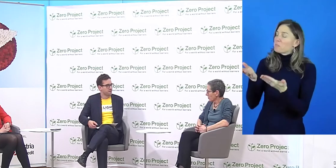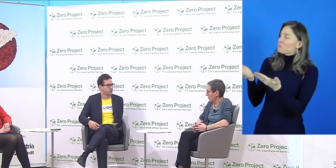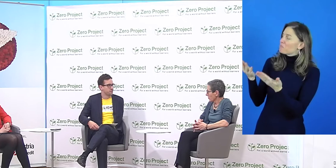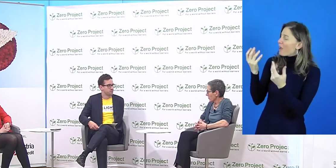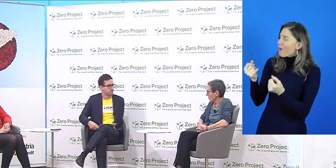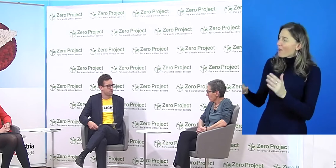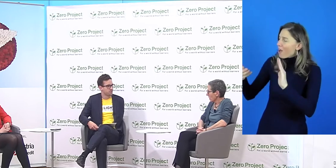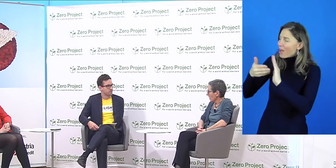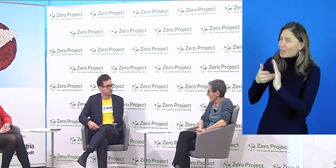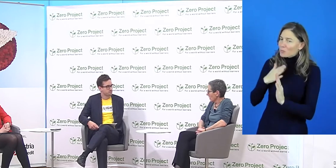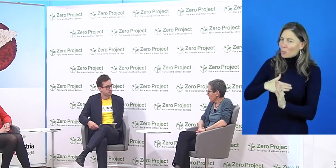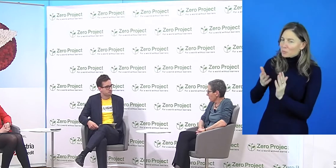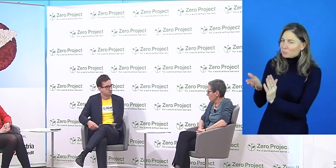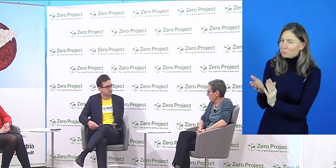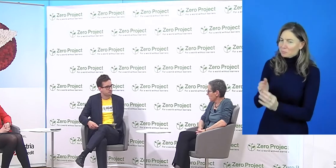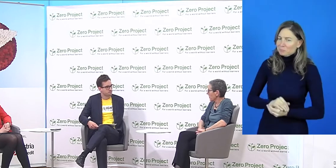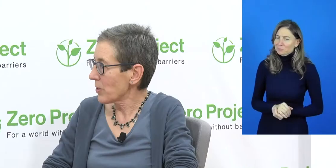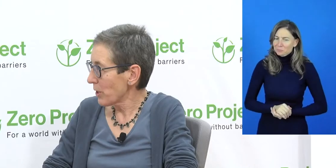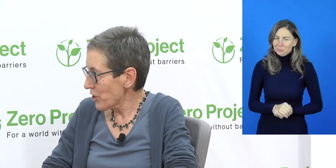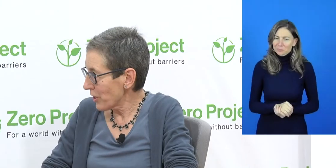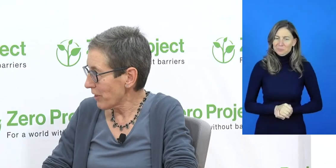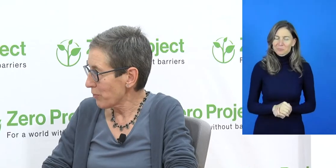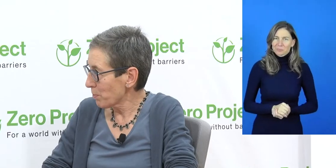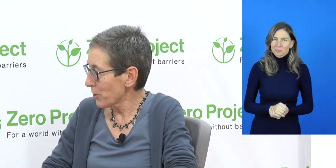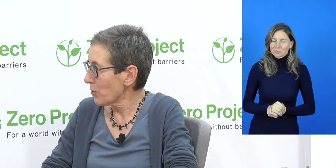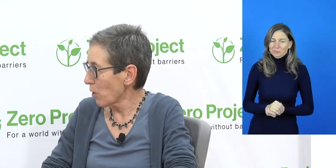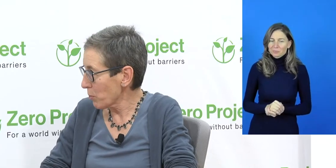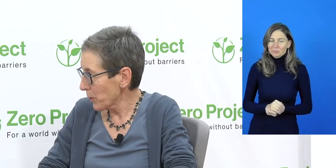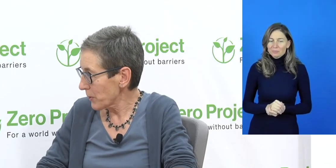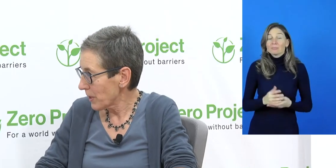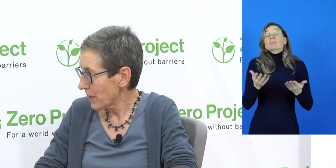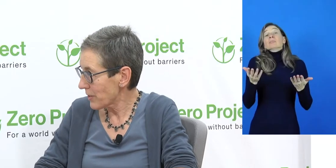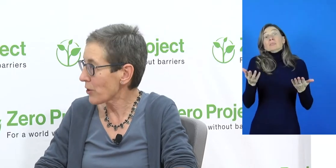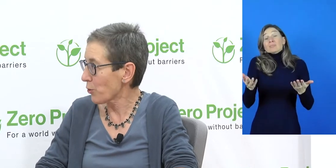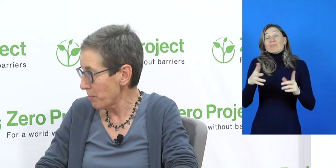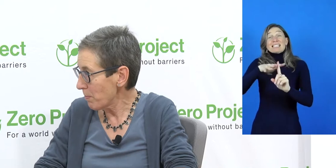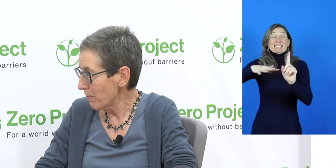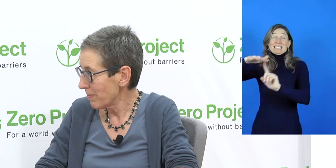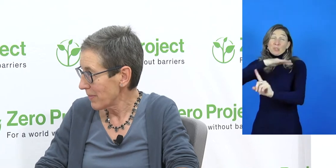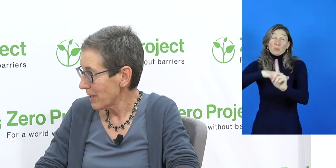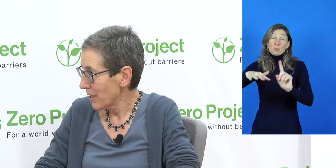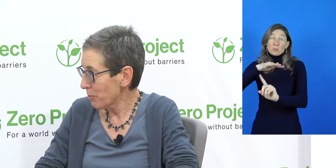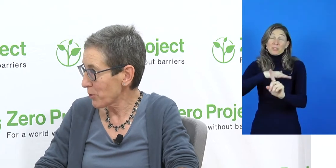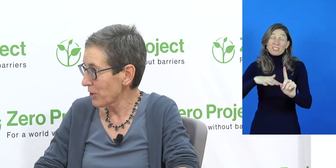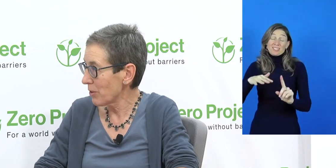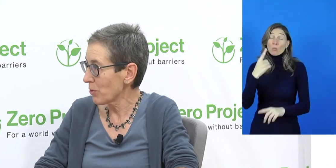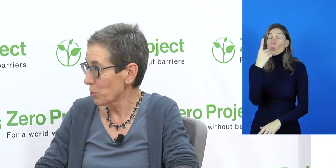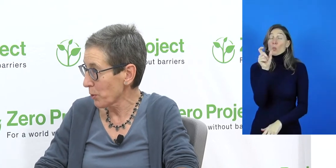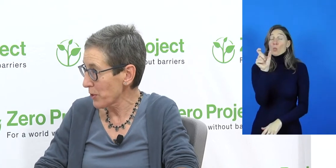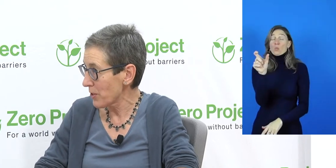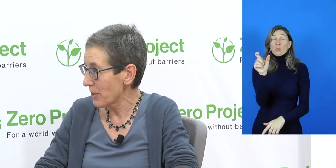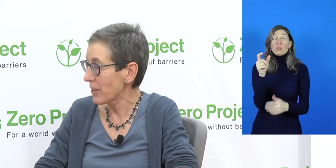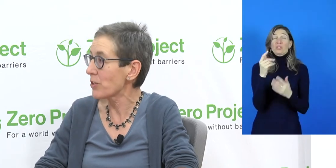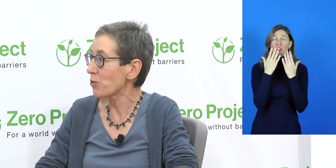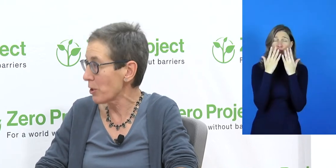women in leadership positions? The situation, if I have to put it in one word, it's grim. If I put it in two